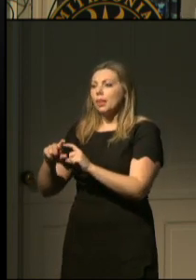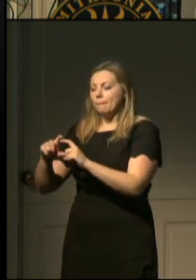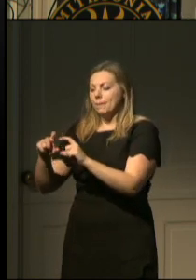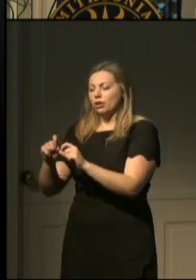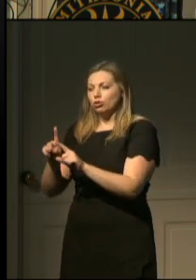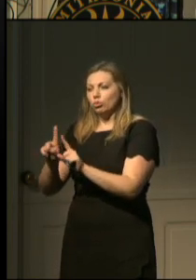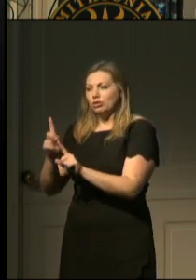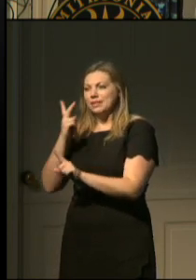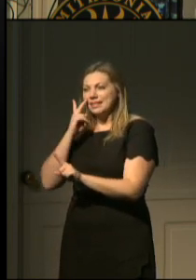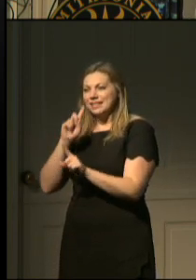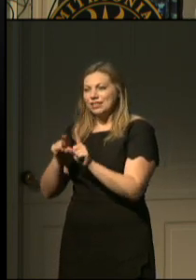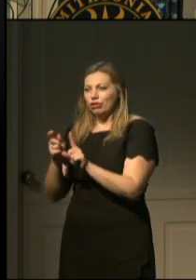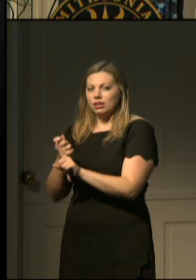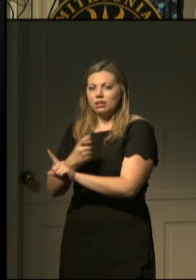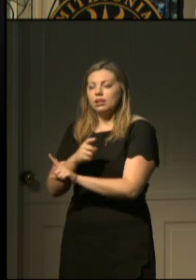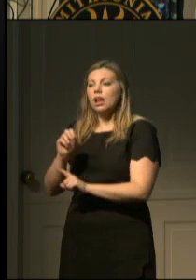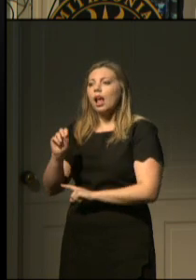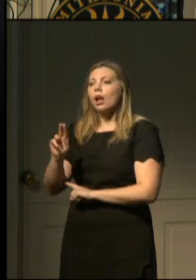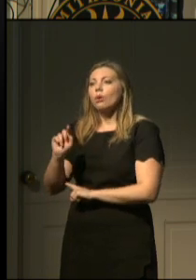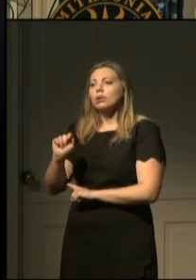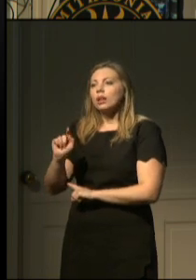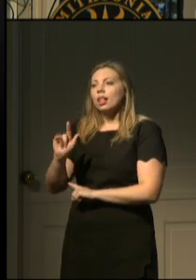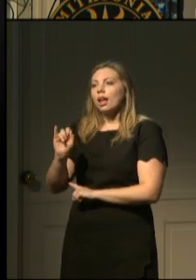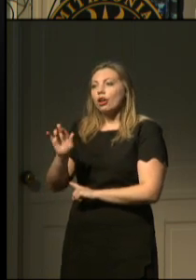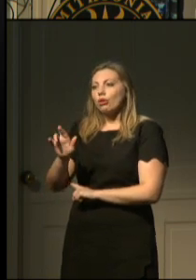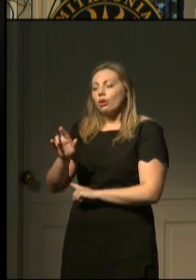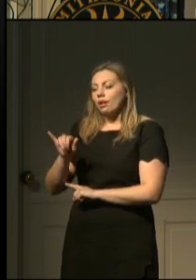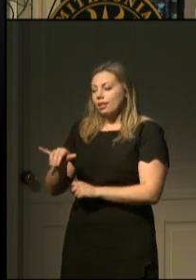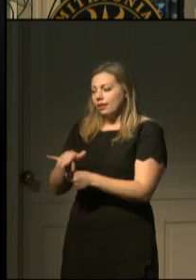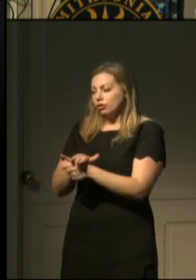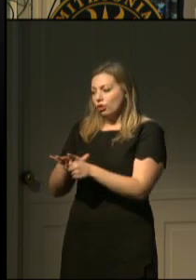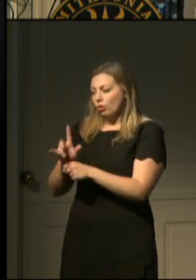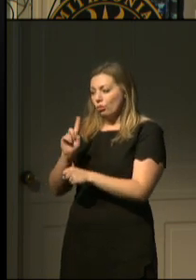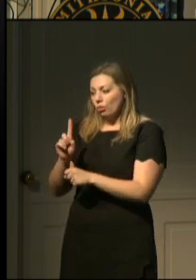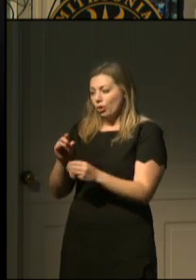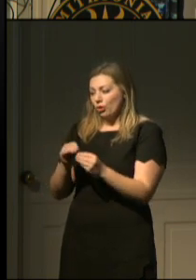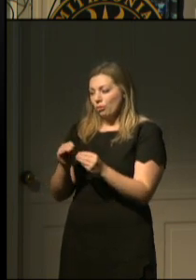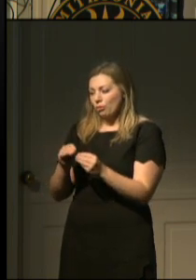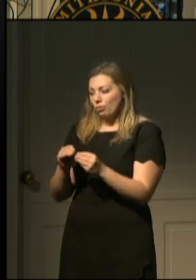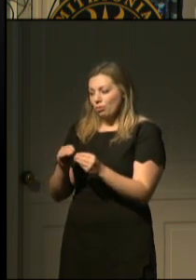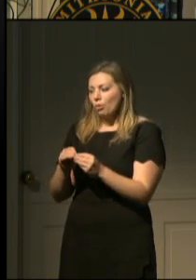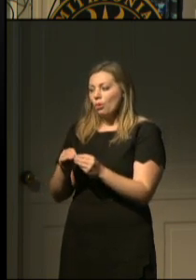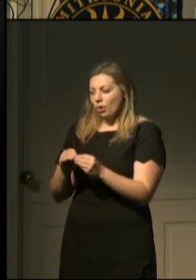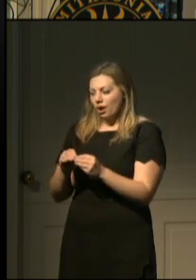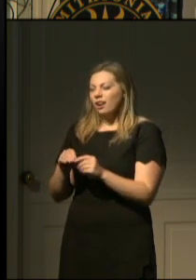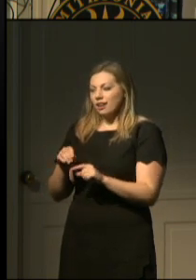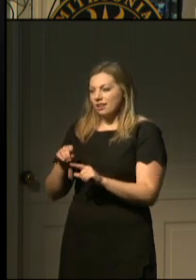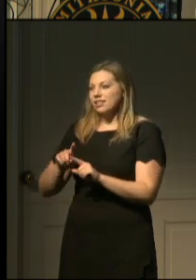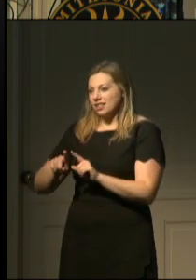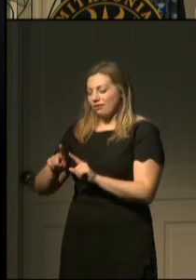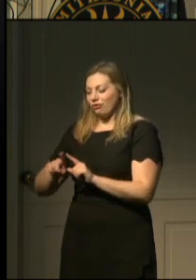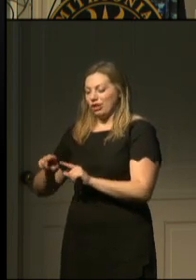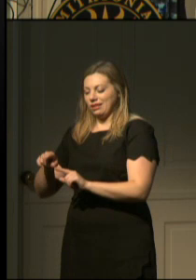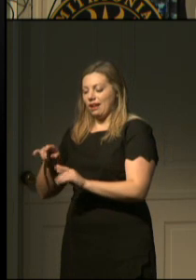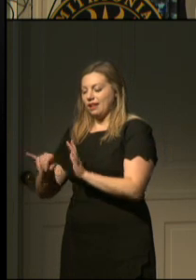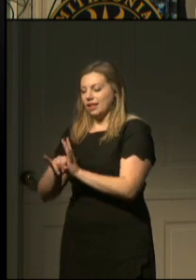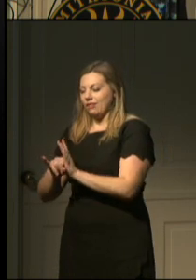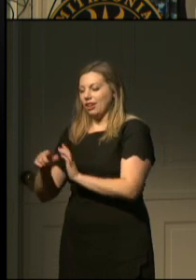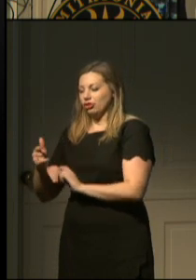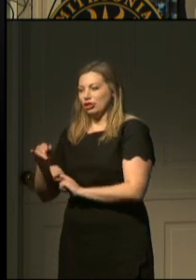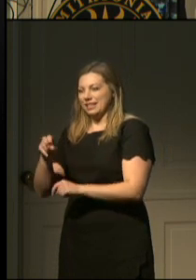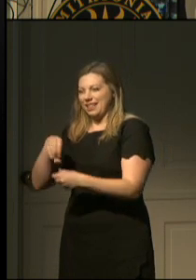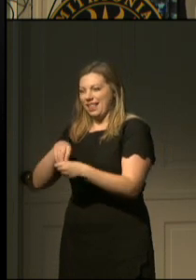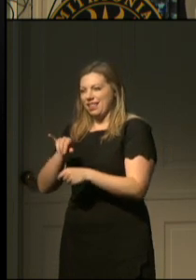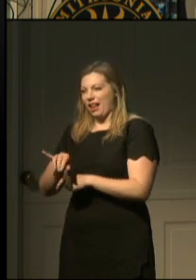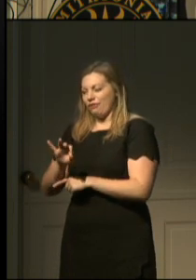is areas that it's having more difficulty in identifying the correct genus, but that is also the